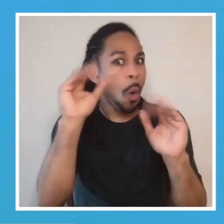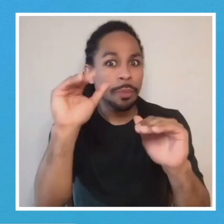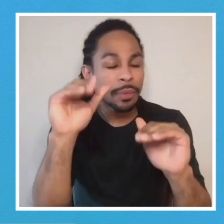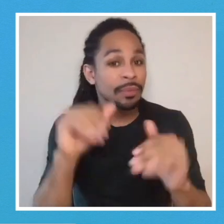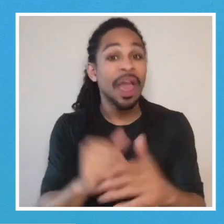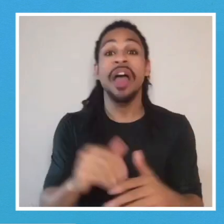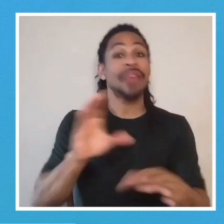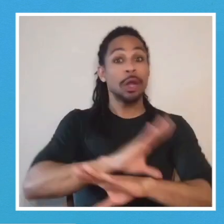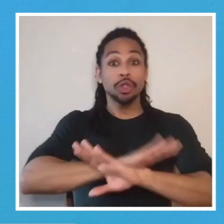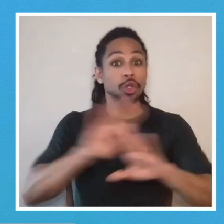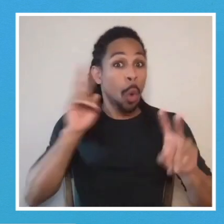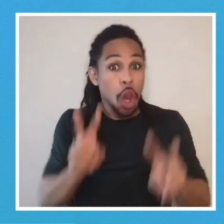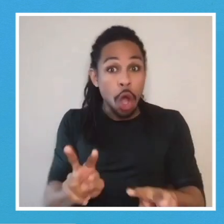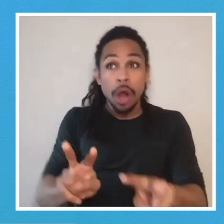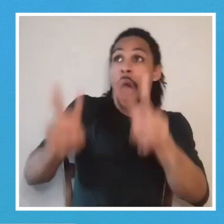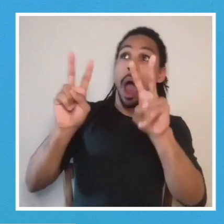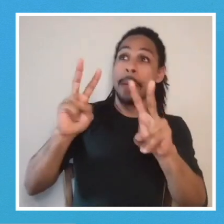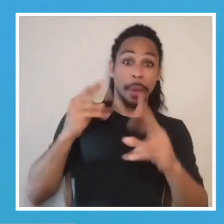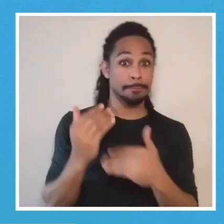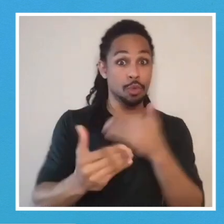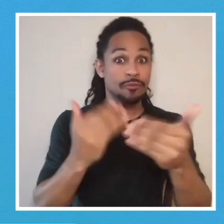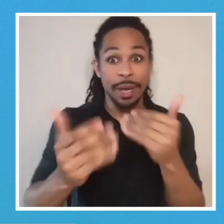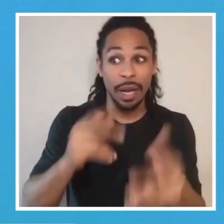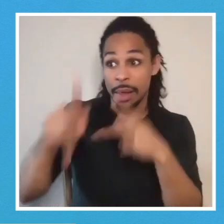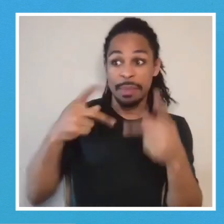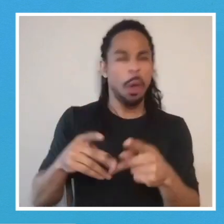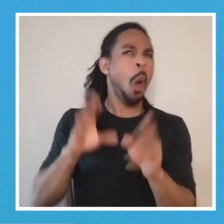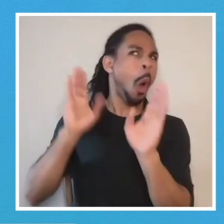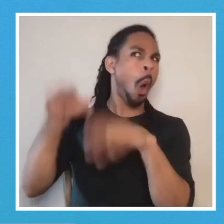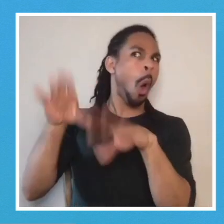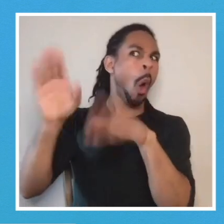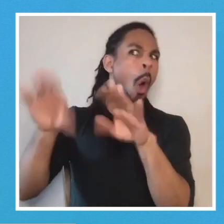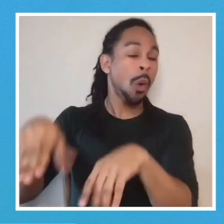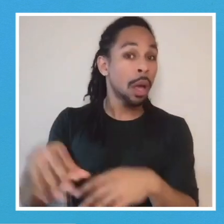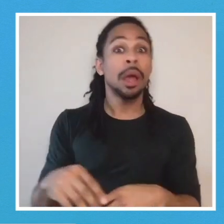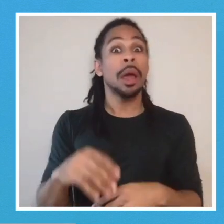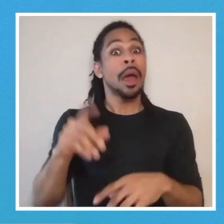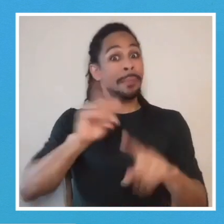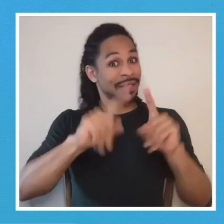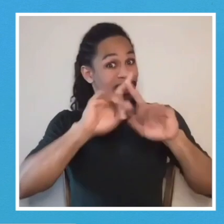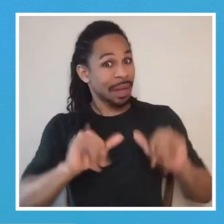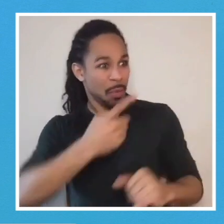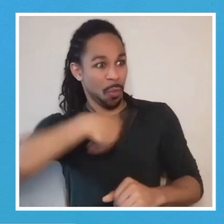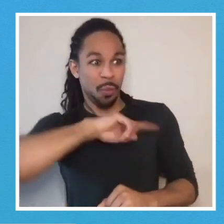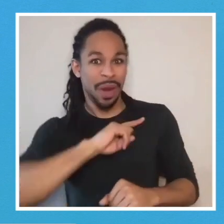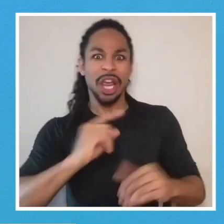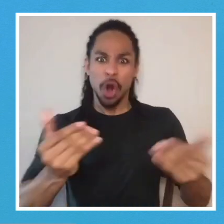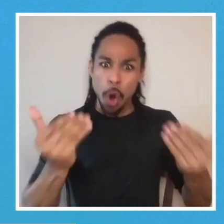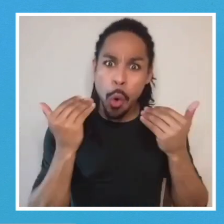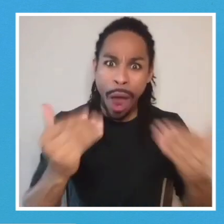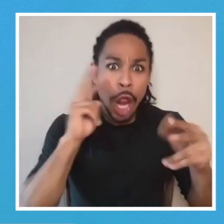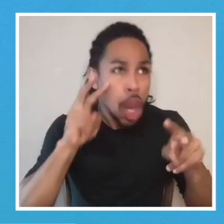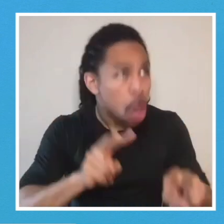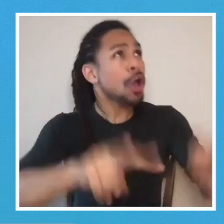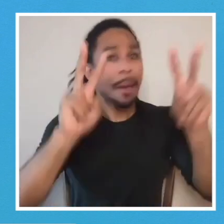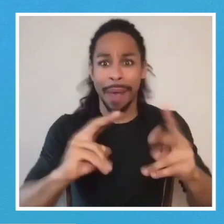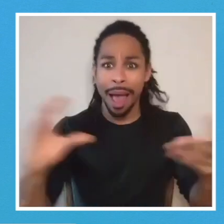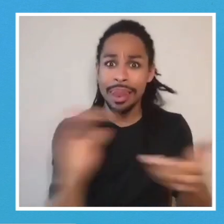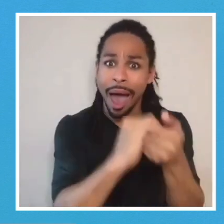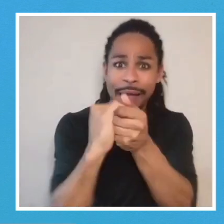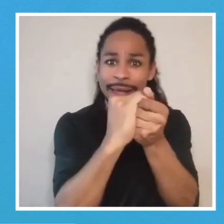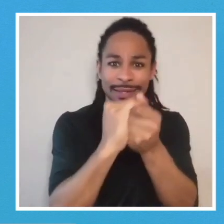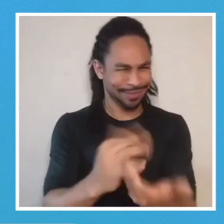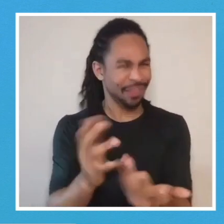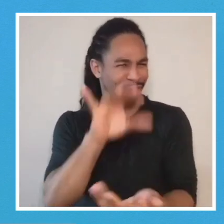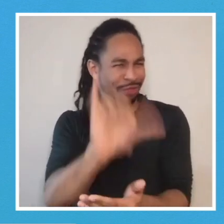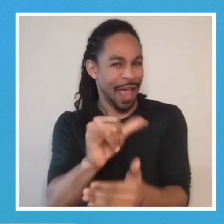is gaining speed, so is a real world just look up alliance. Indigenous wisdom that the earth is